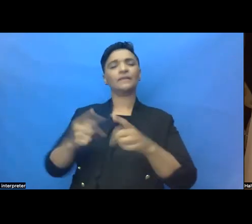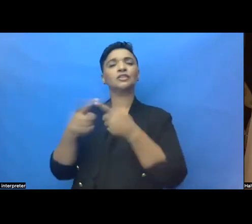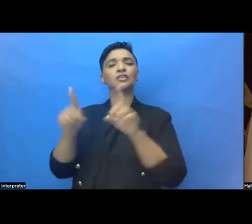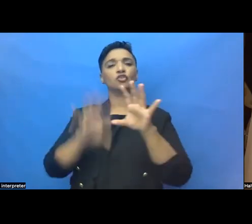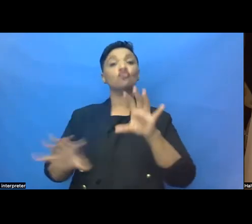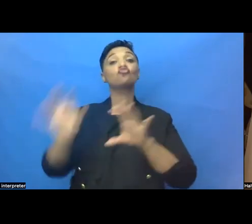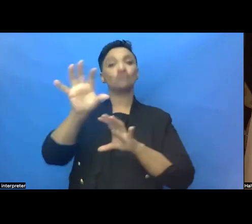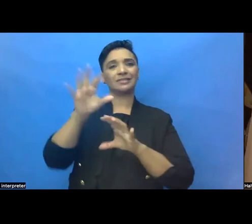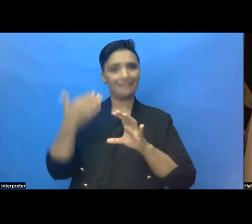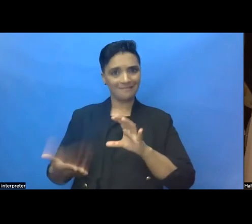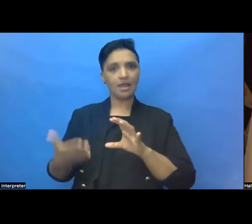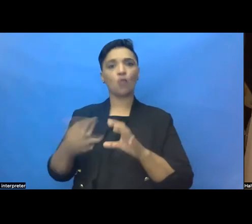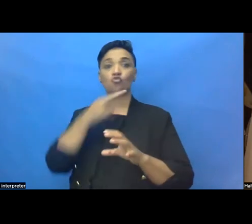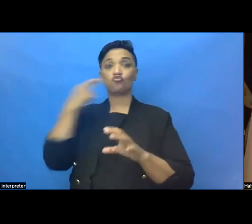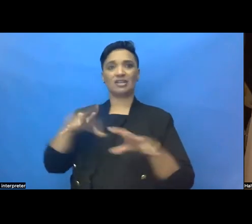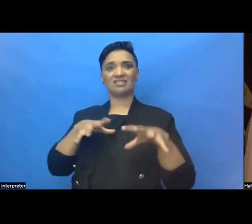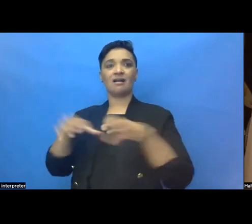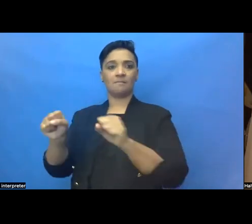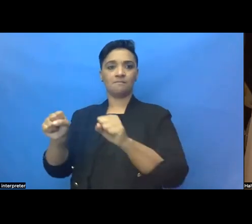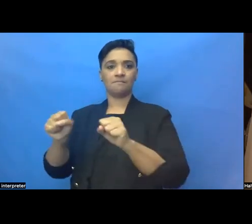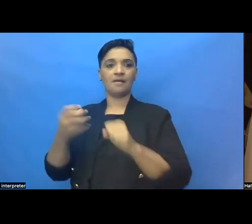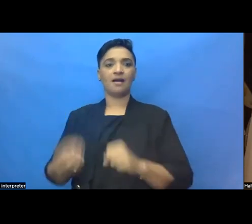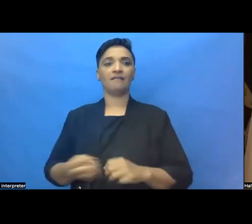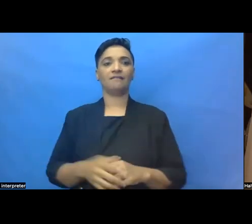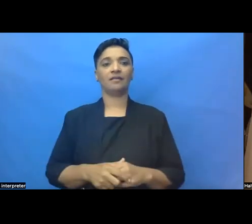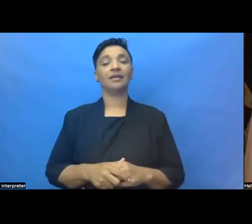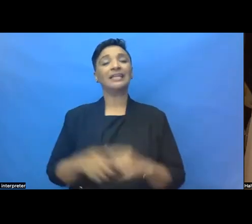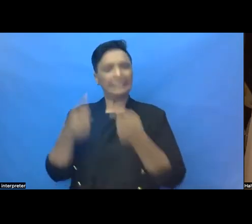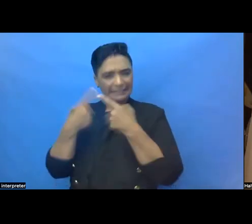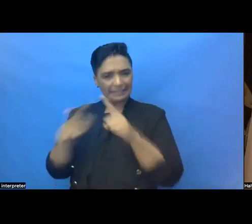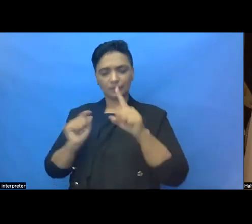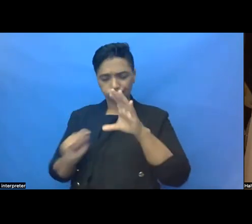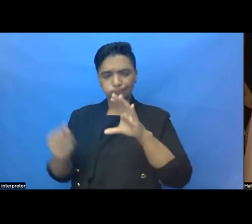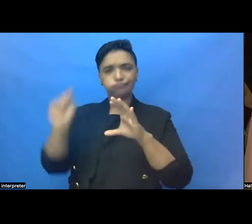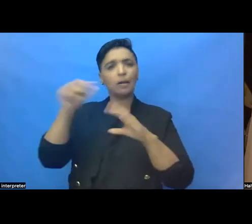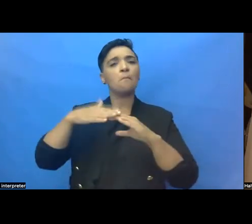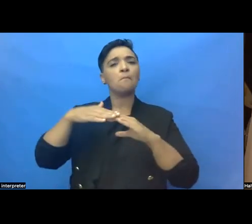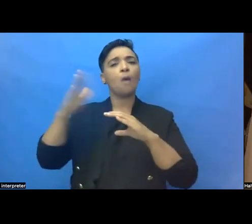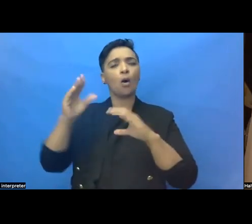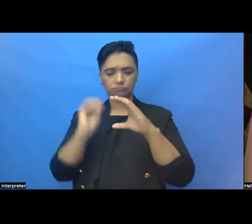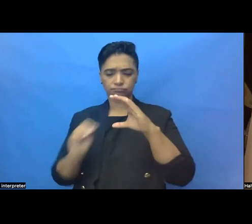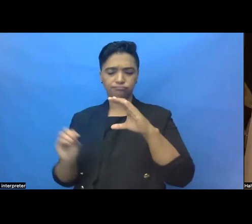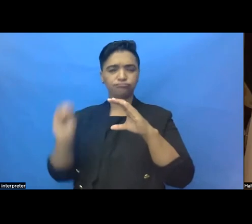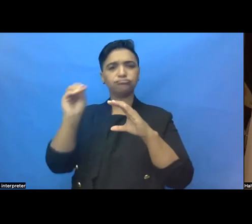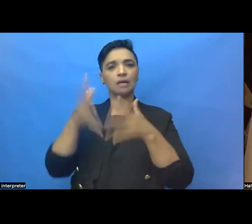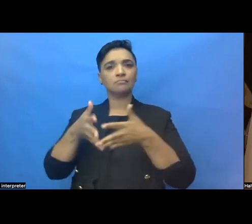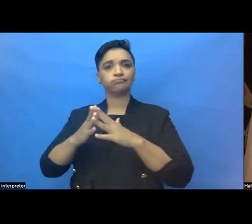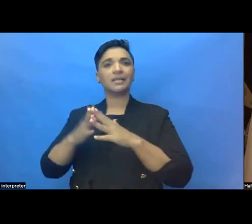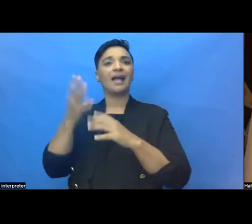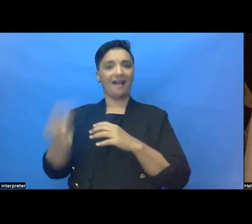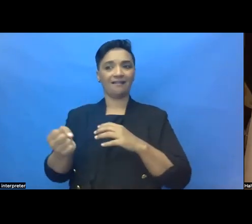under Russian occupation, Ladyzhyn in Vinnytsia, and many more. Because of their high